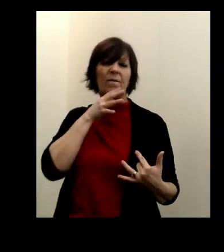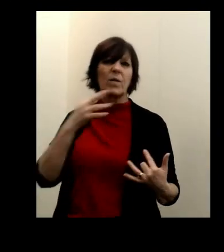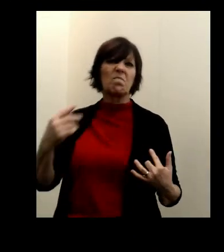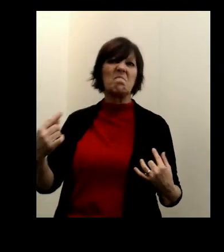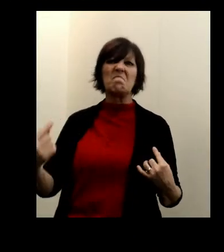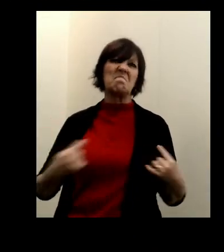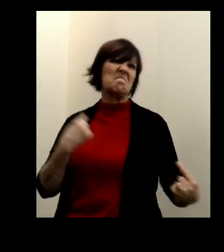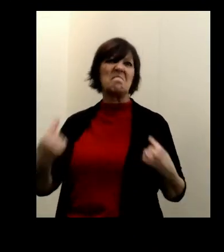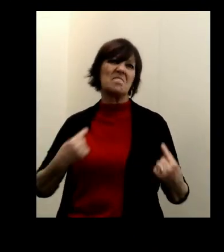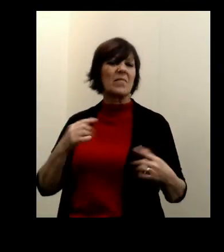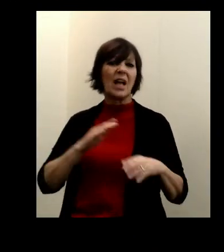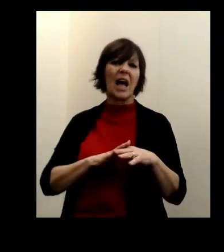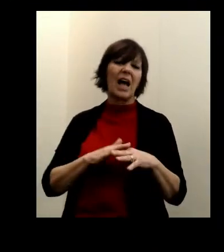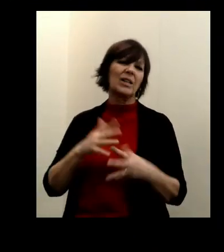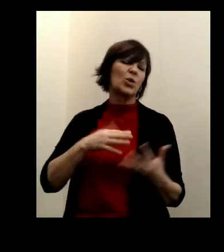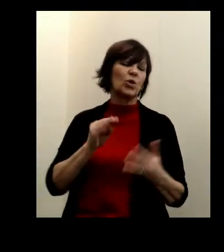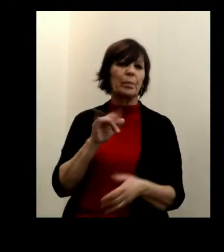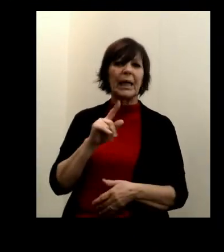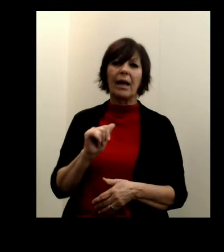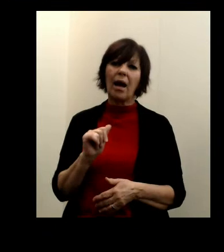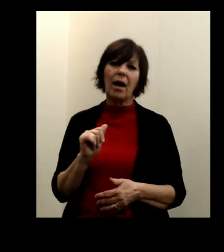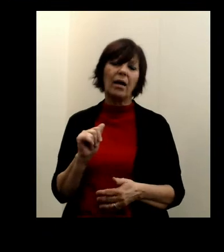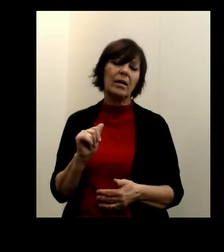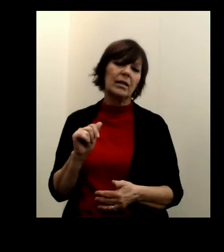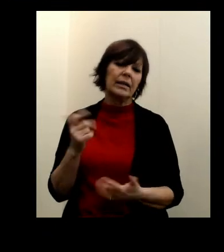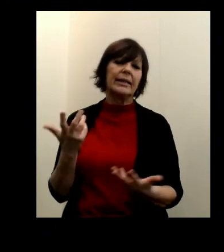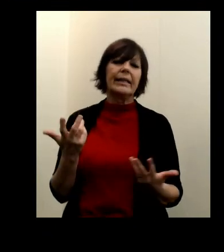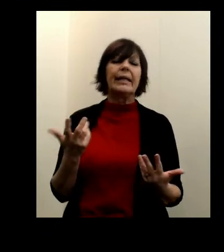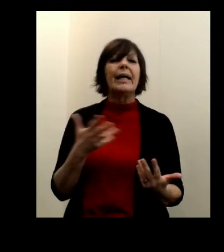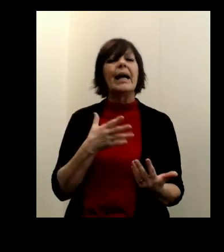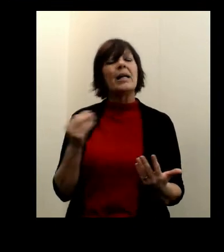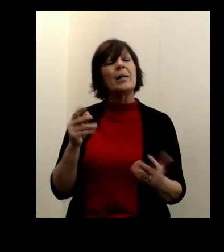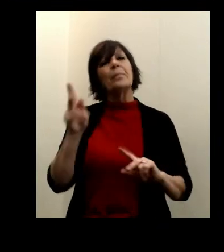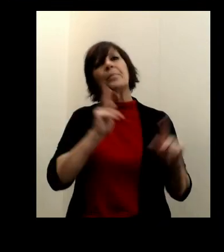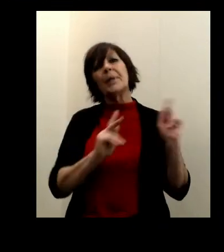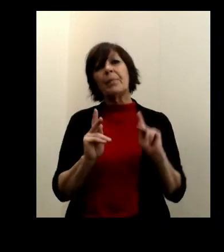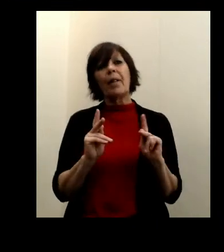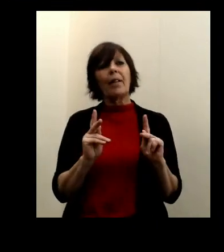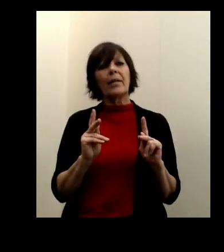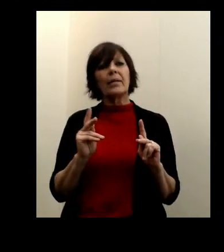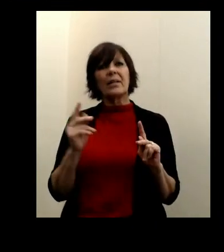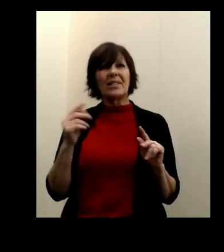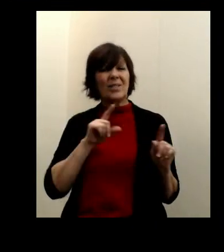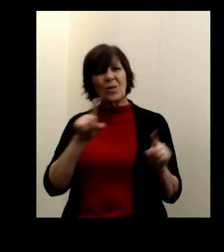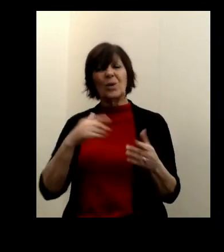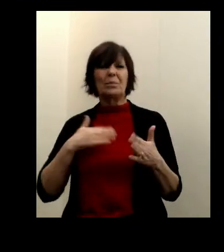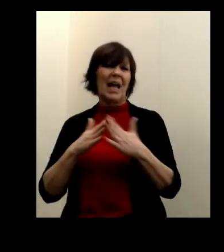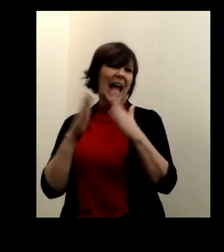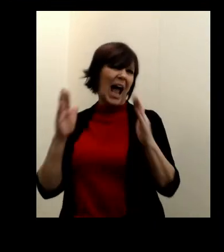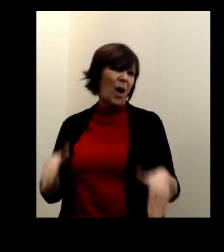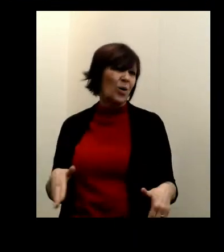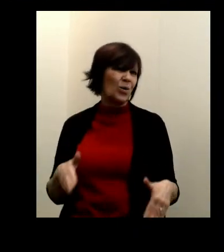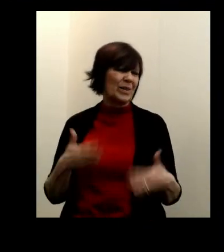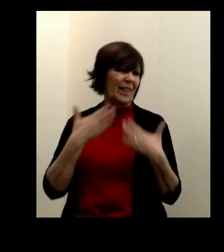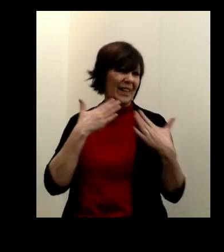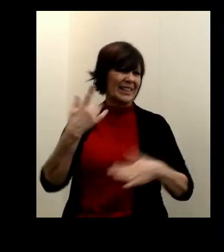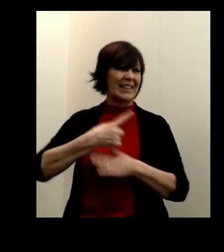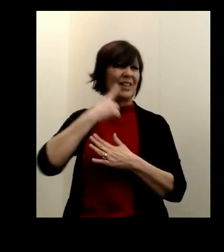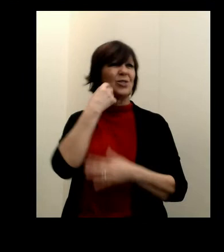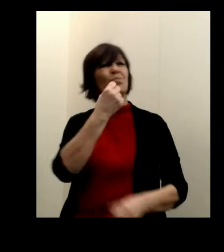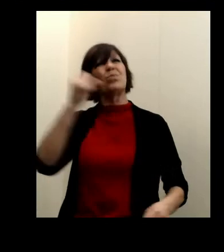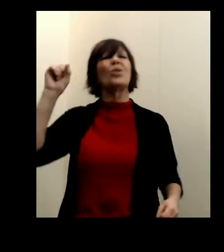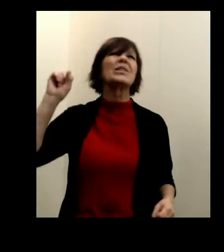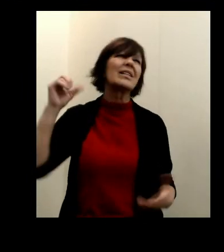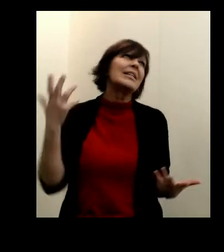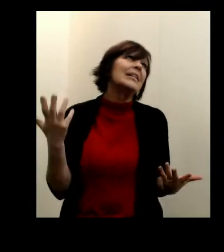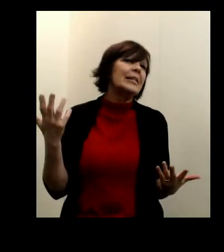attacked on social media and other platforms, and people coming to my house at Thanksgiving Day to protest, and